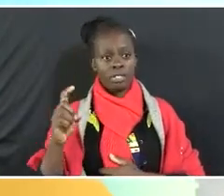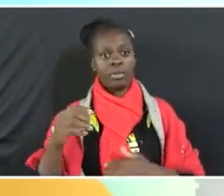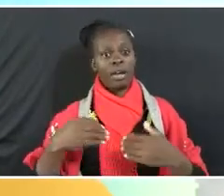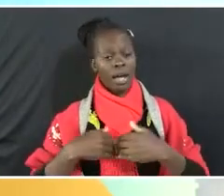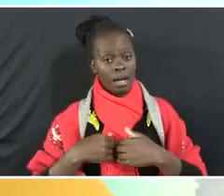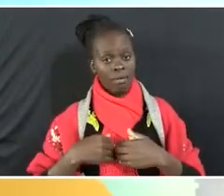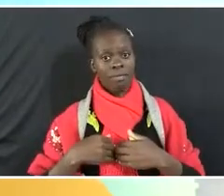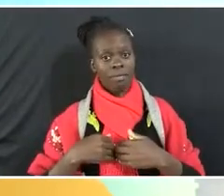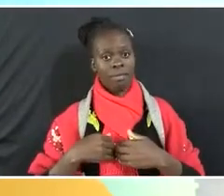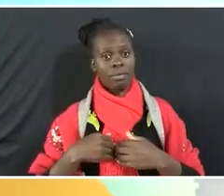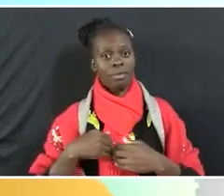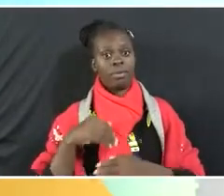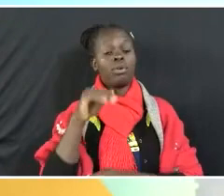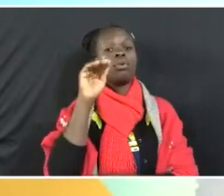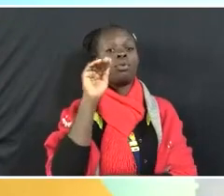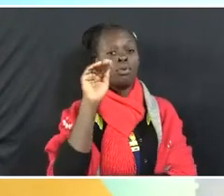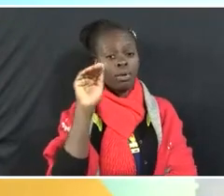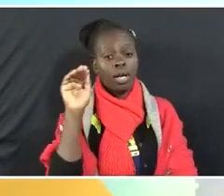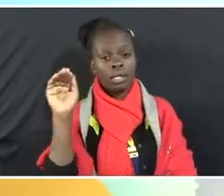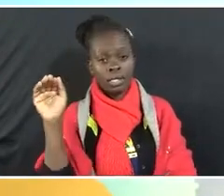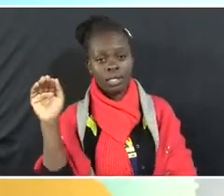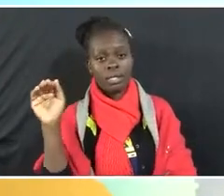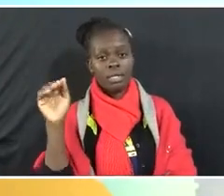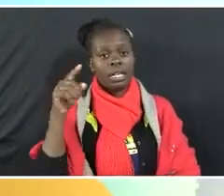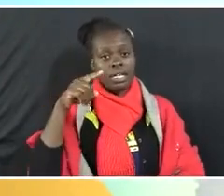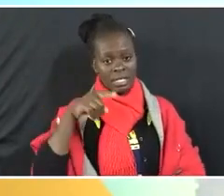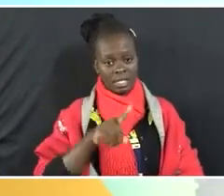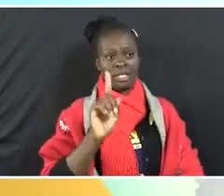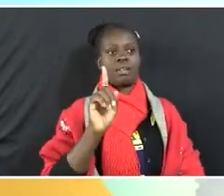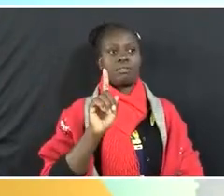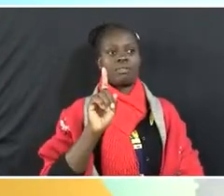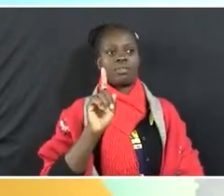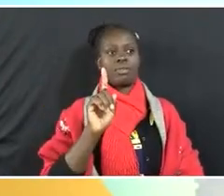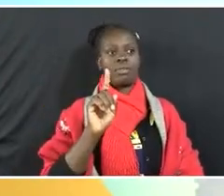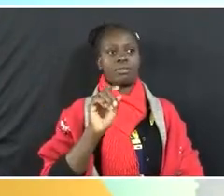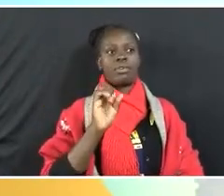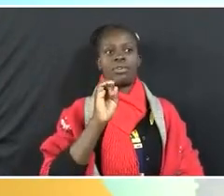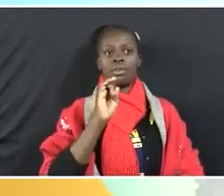today, now, and forever, is the young man